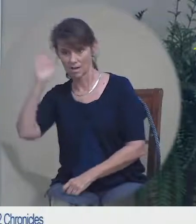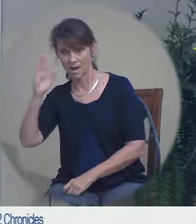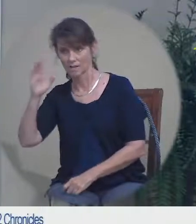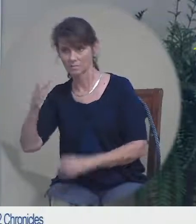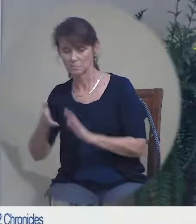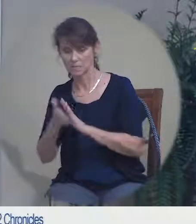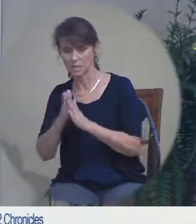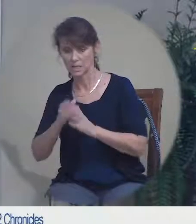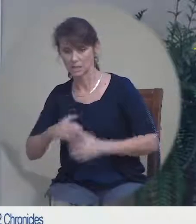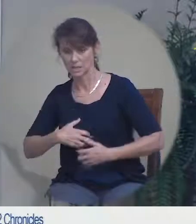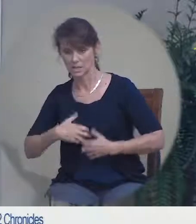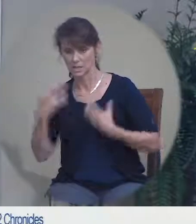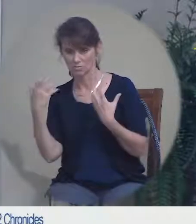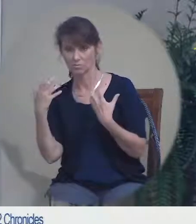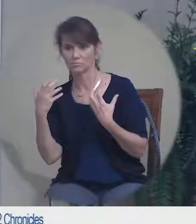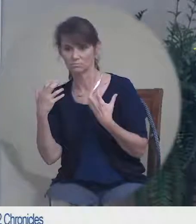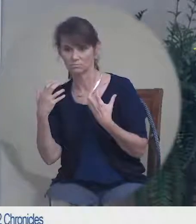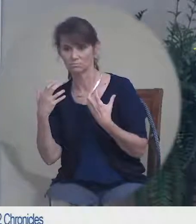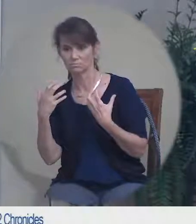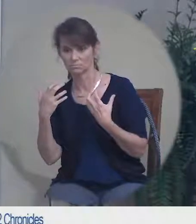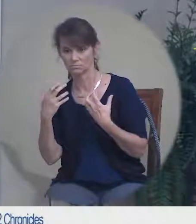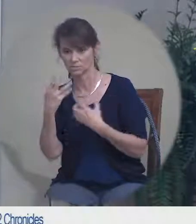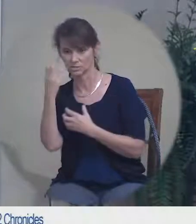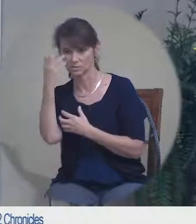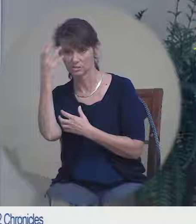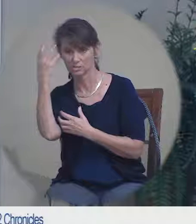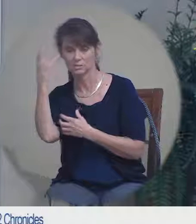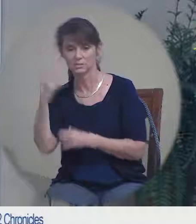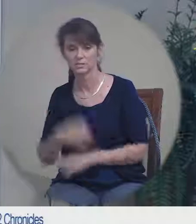angry. But as they were oppressed,